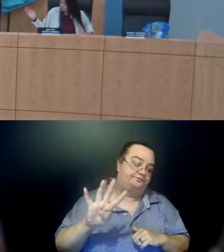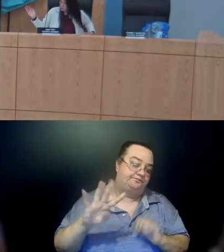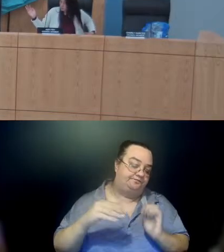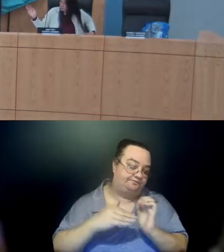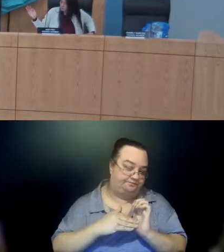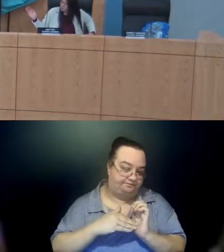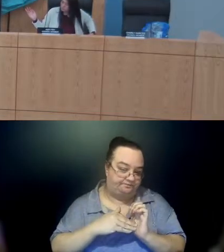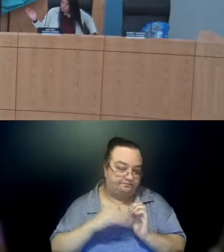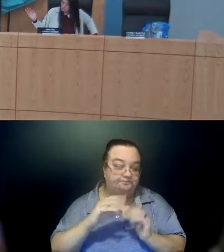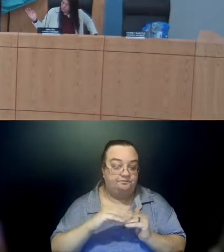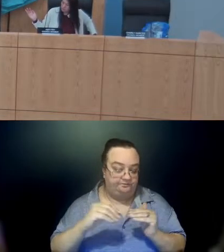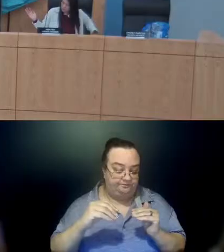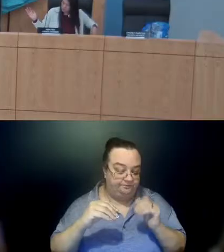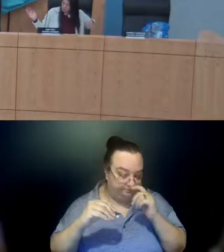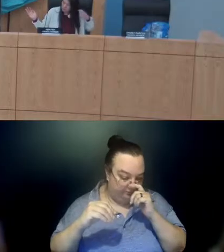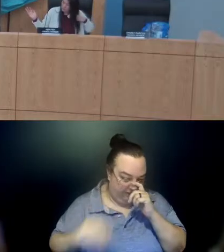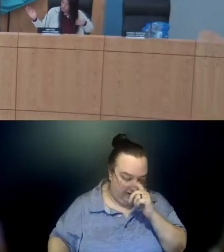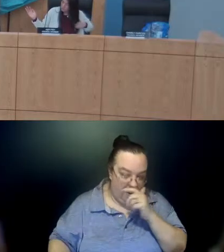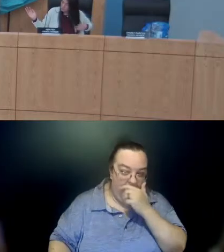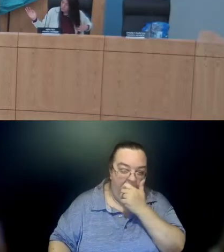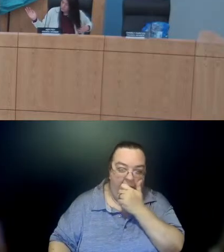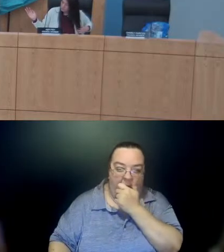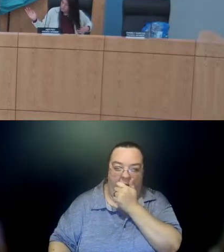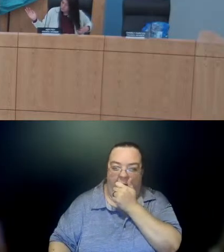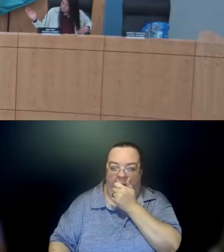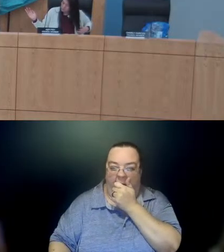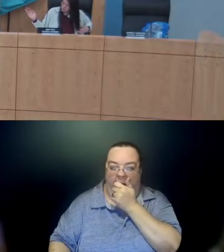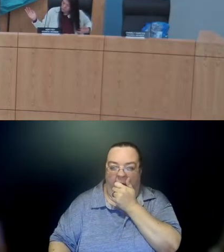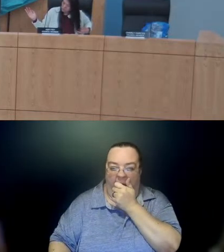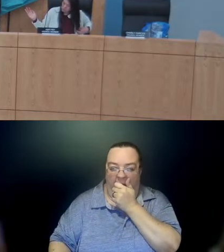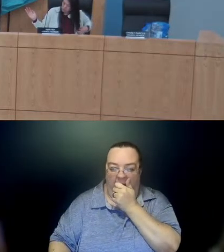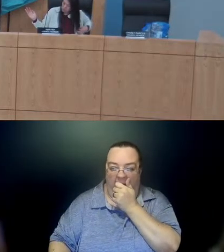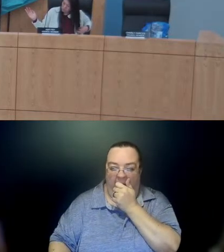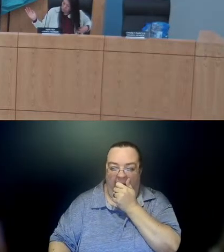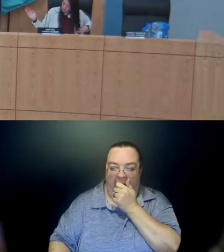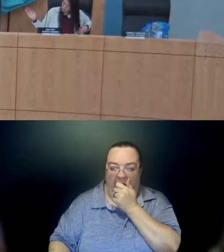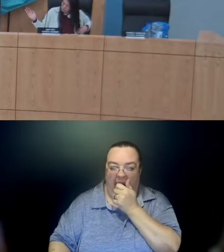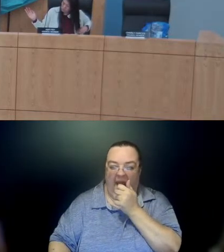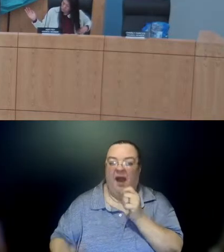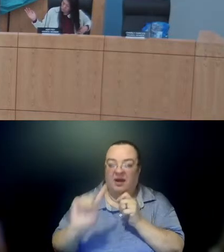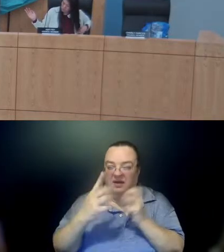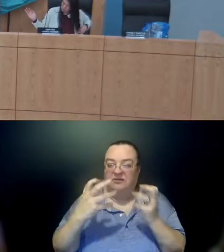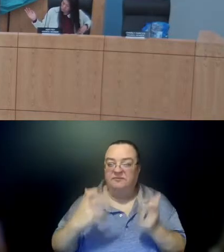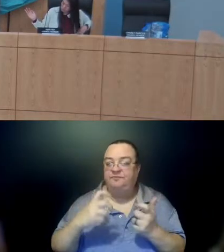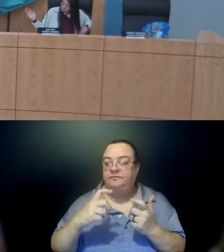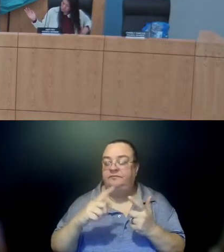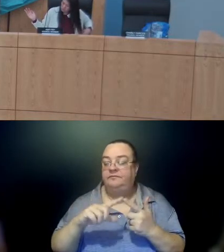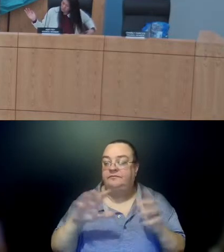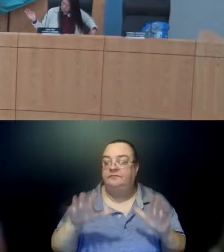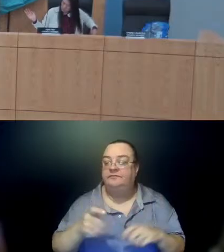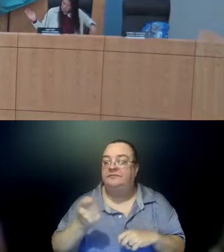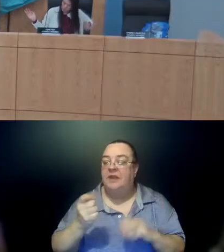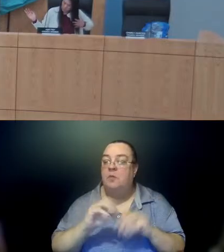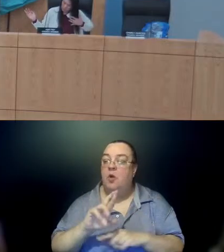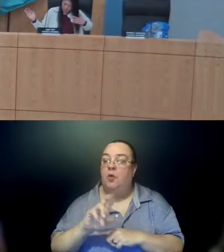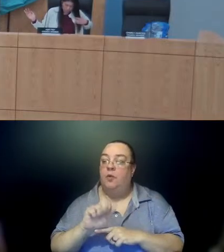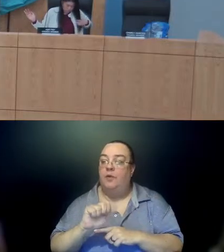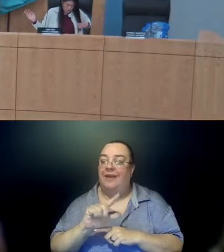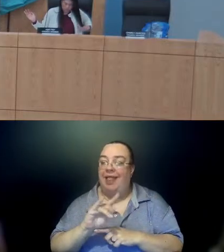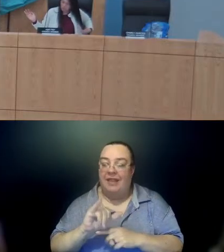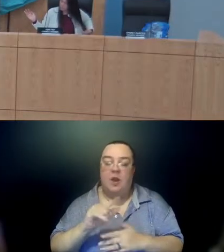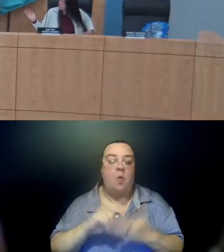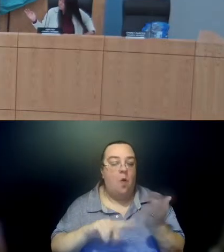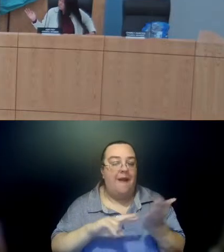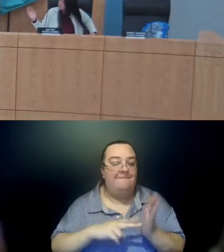$474,000. So just wanted to bring a little bit more reality to what is 1 cent